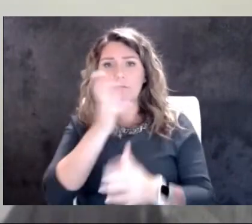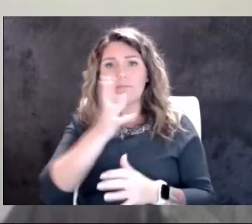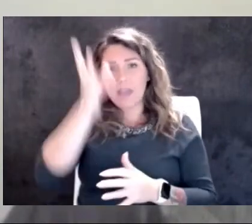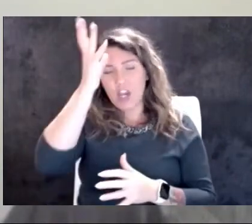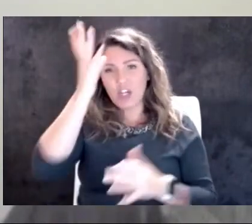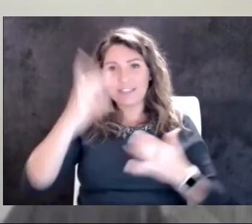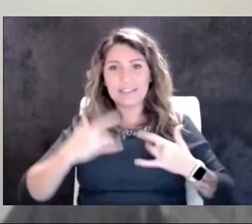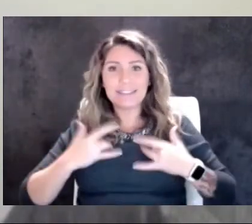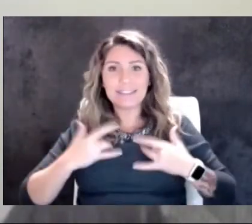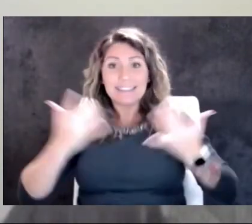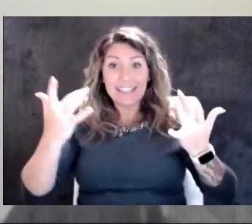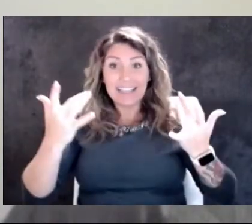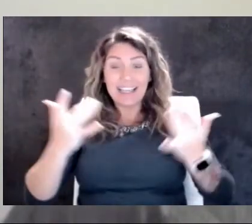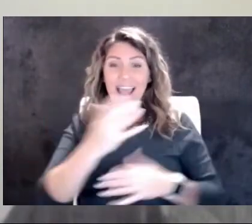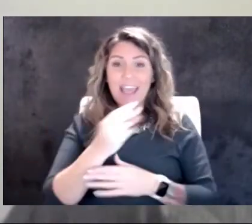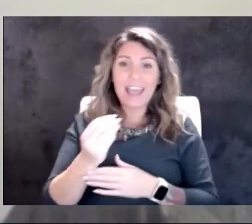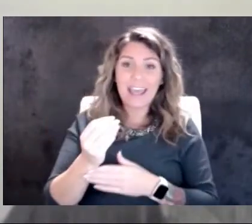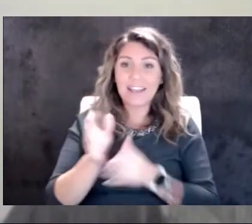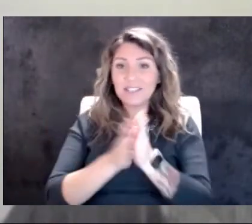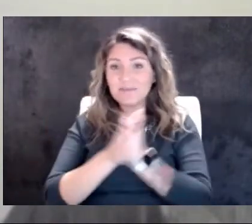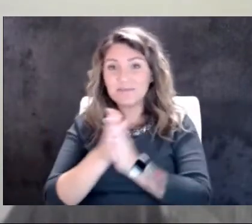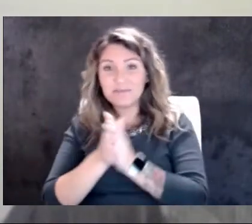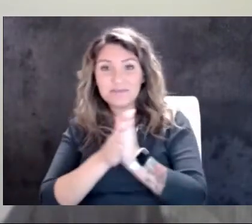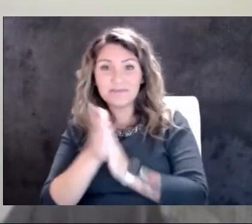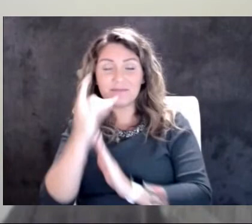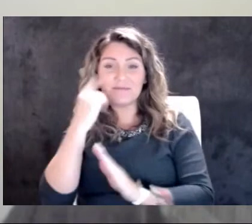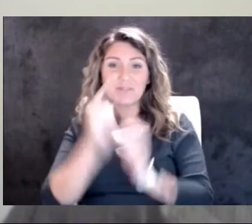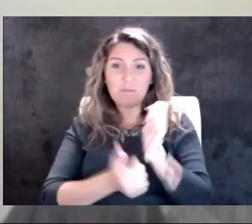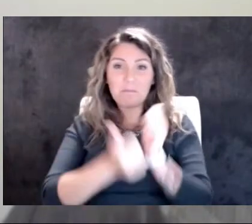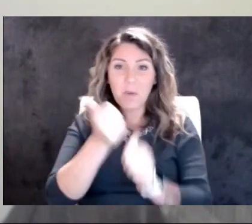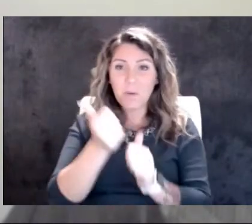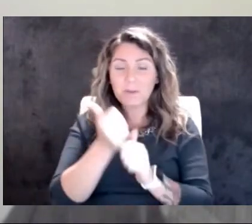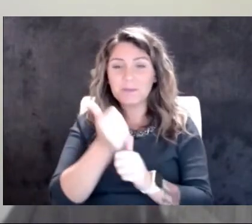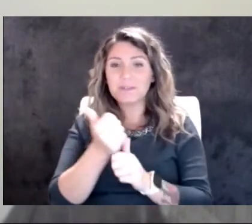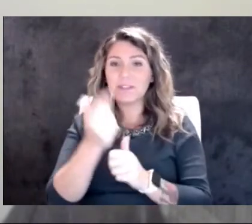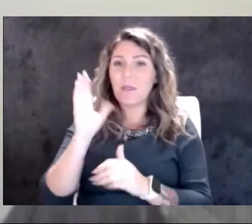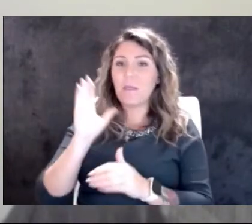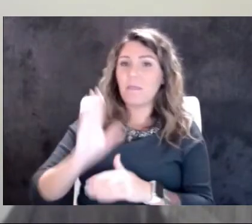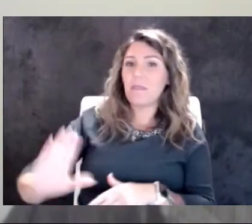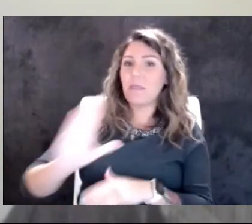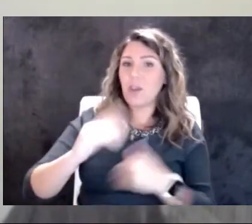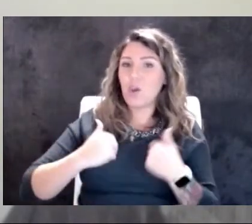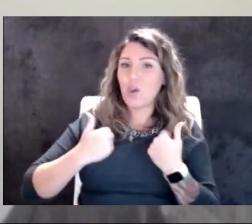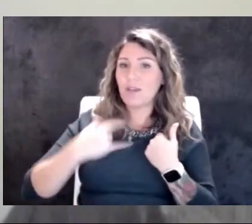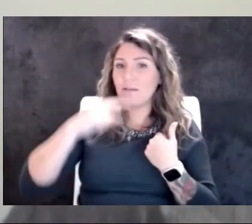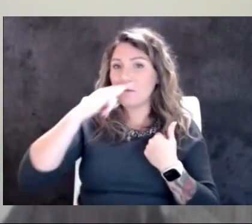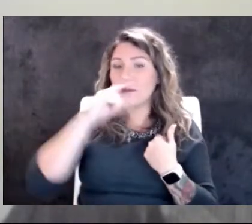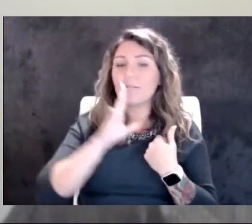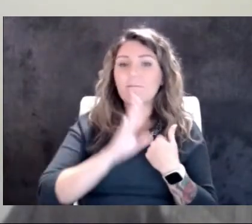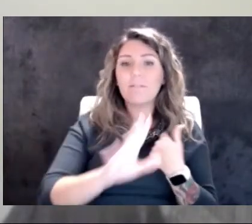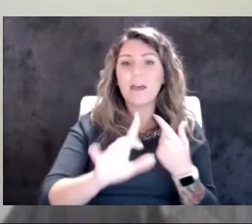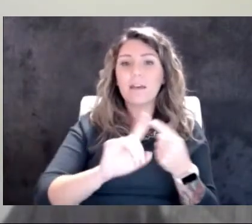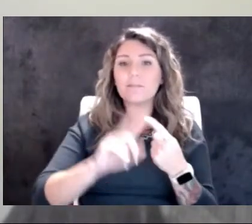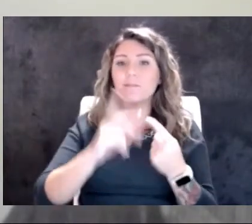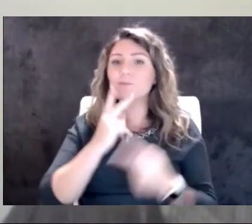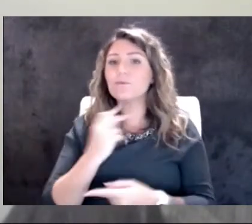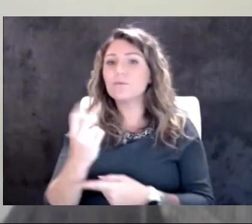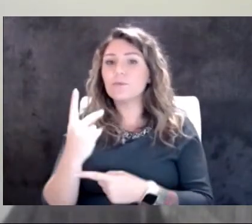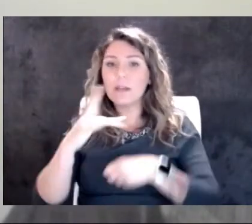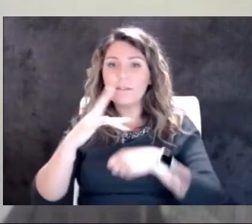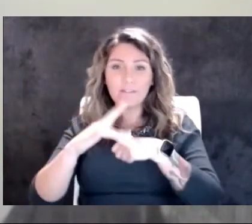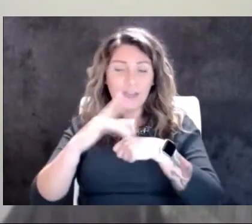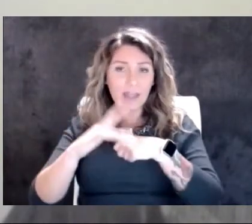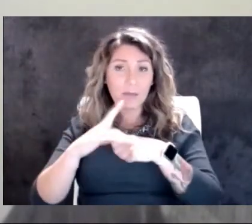enthusiastic on the large for the most part about getting their younger kids 5 to 12 vaccinated when it becomes available. I think more